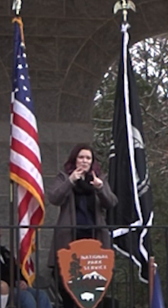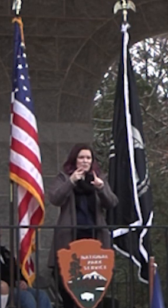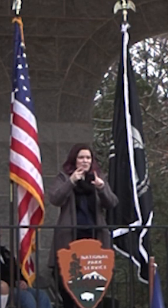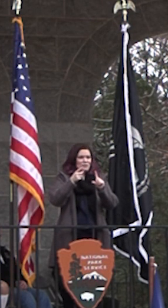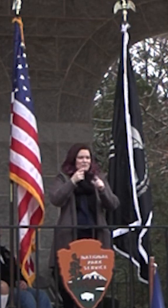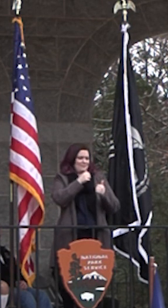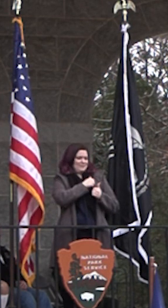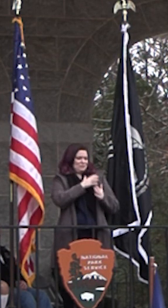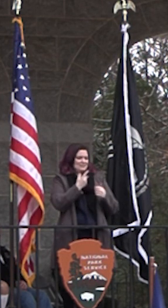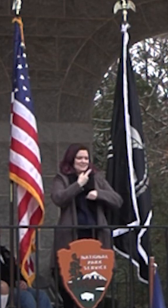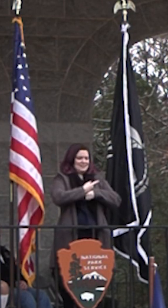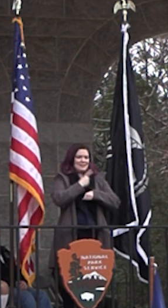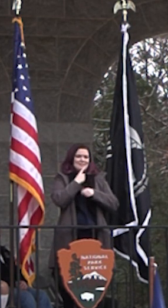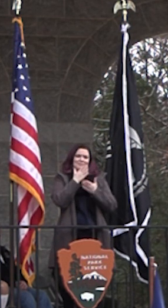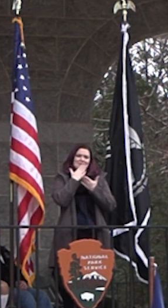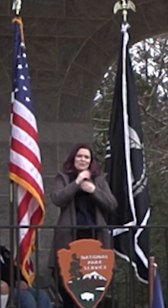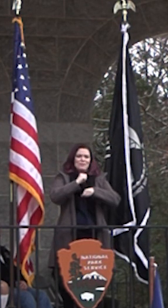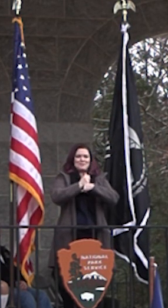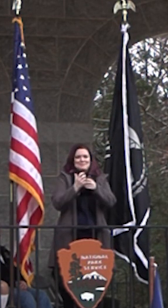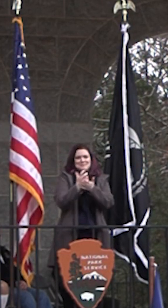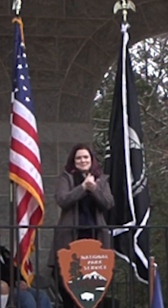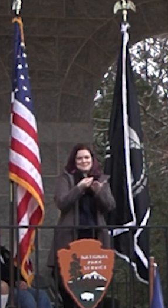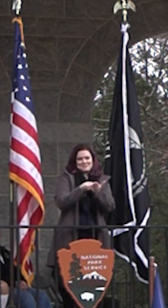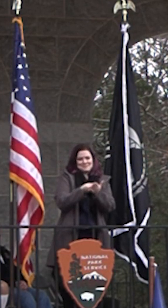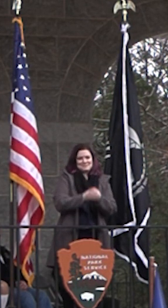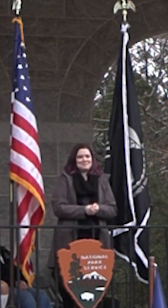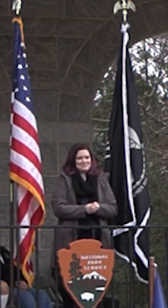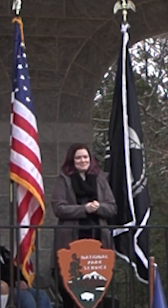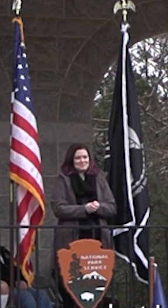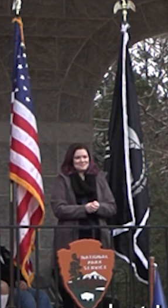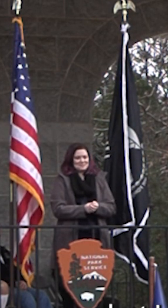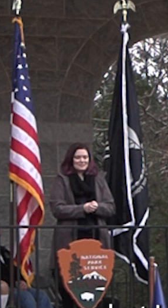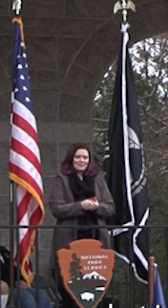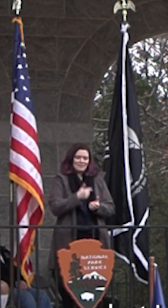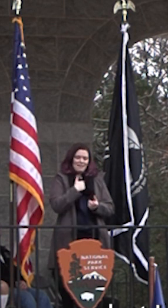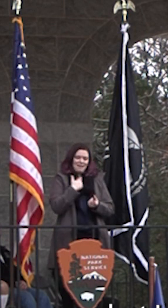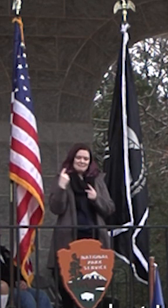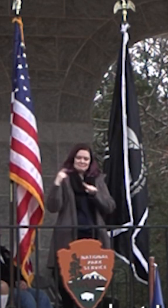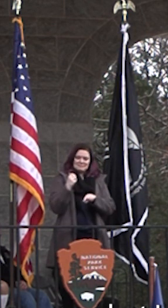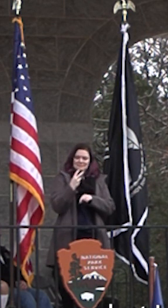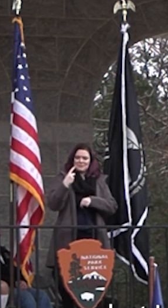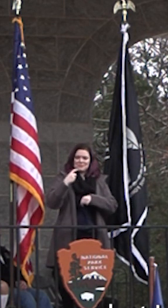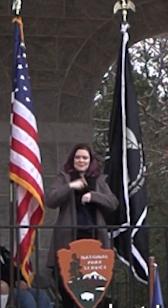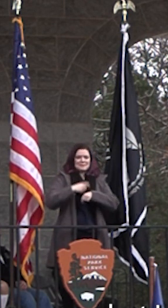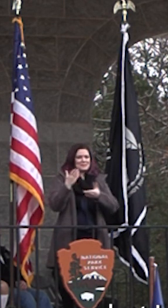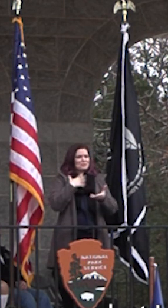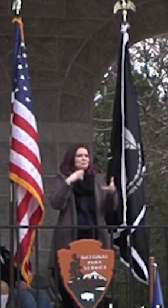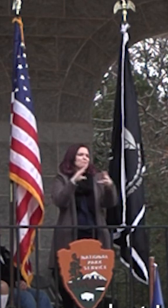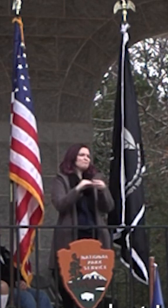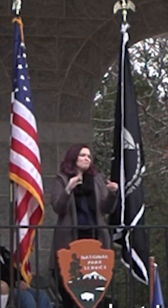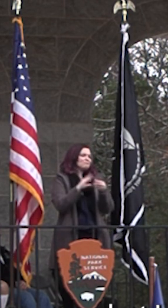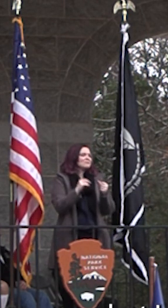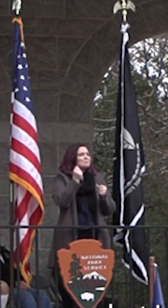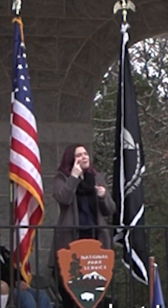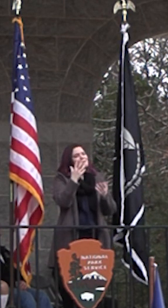Veterans Day. I shared this story a couple of times here, but I want to share it again as I believe it shows the efforts of all of